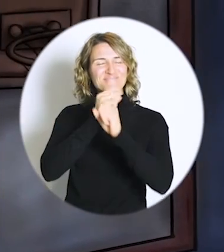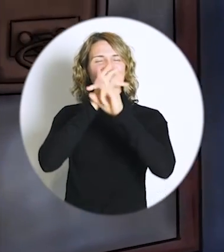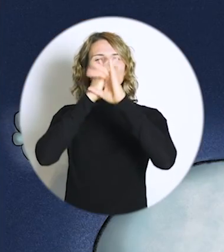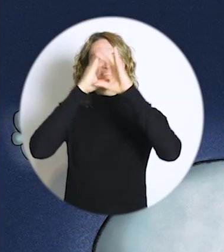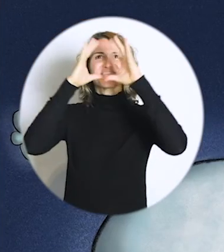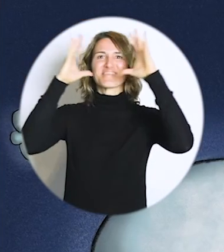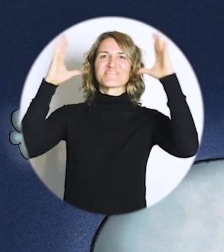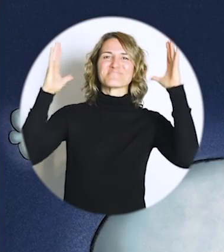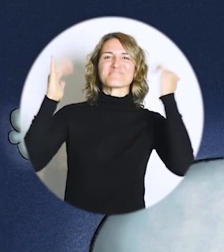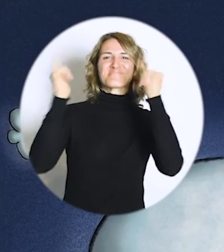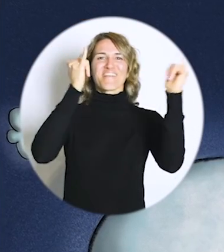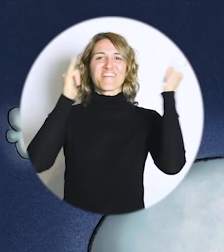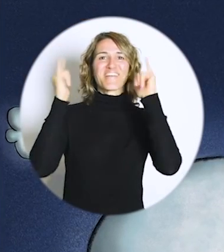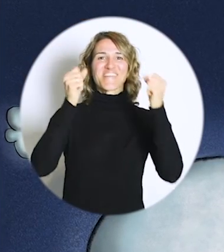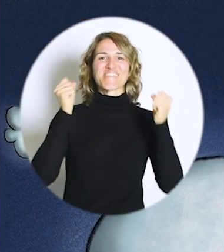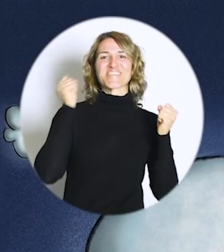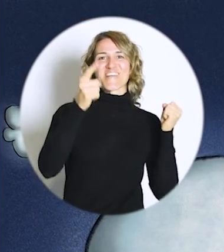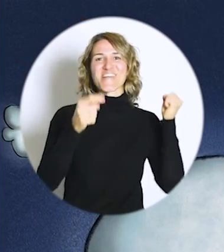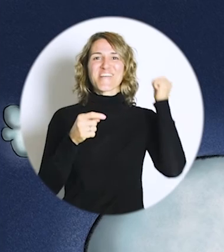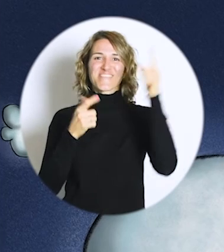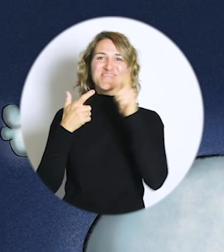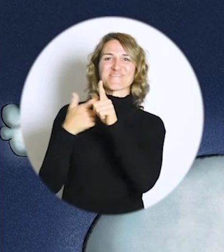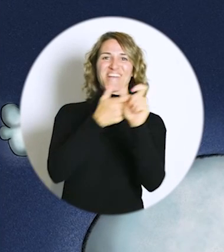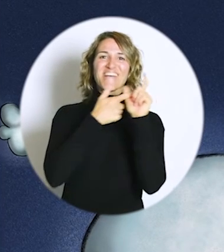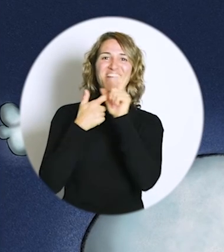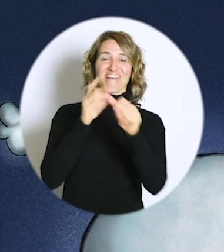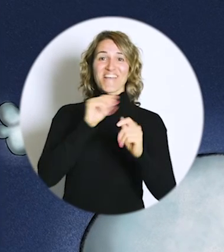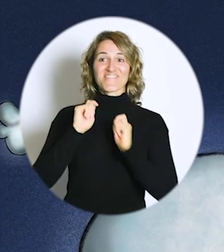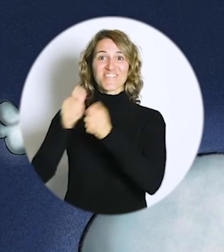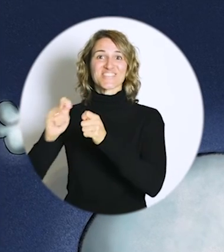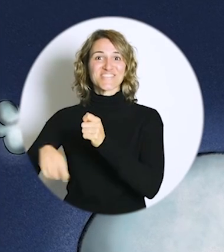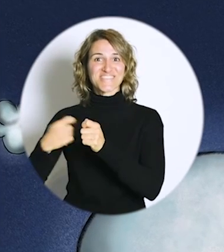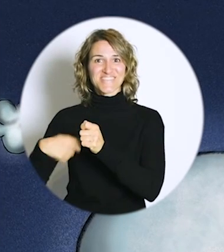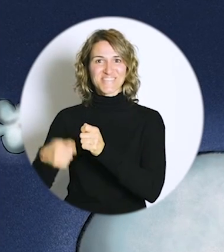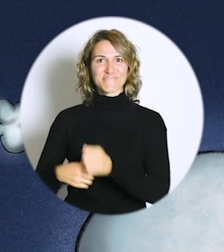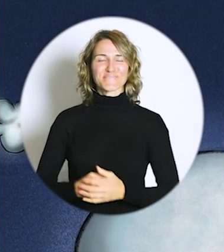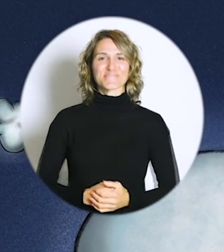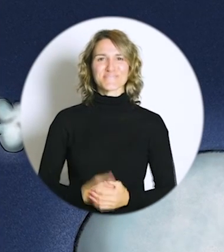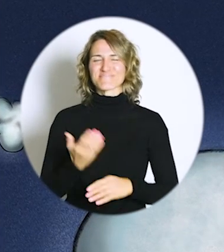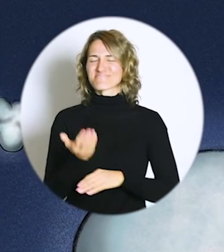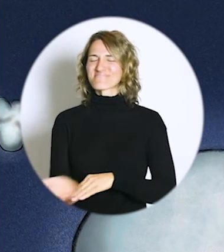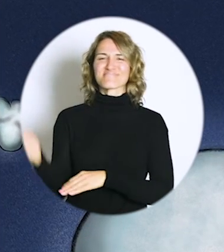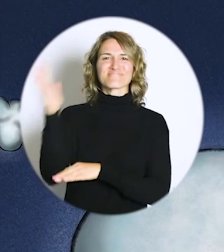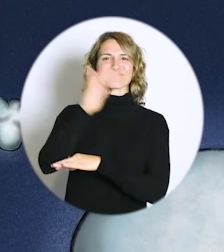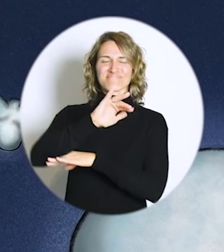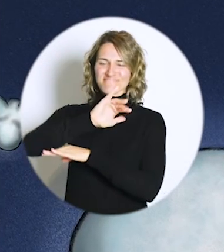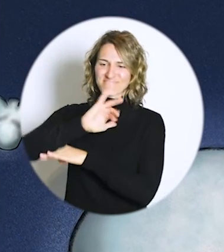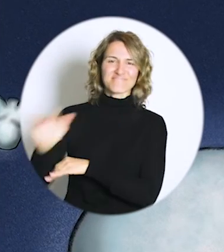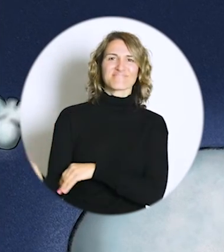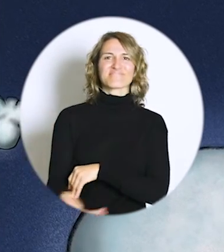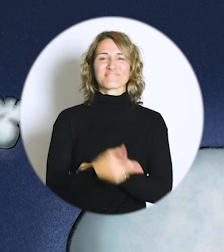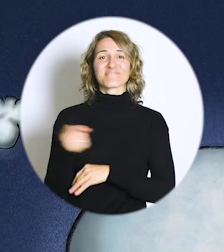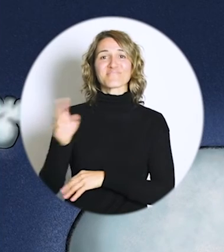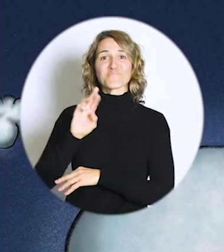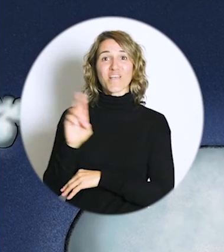His dreams were filled with him playing, throwing, running, and fishing. All day and all